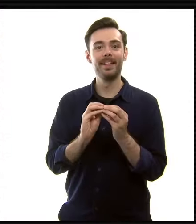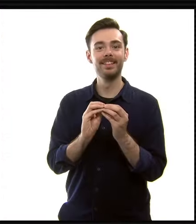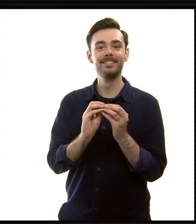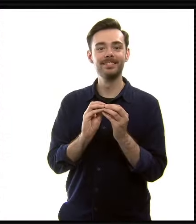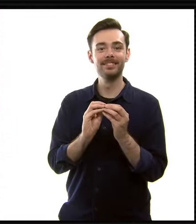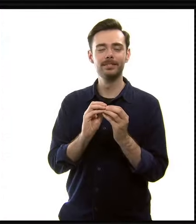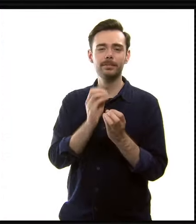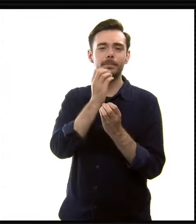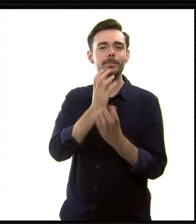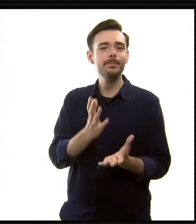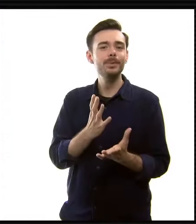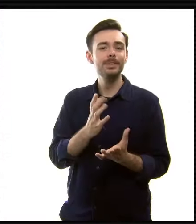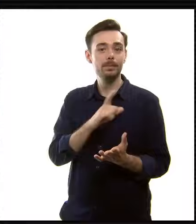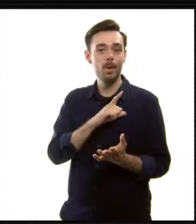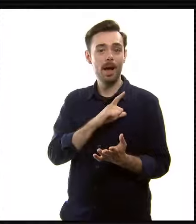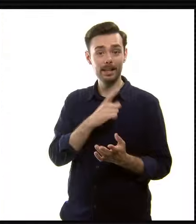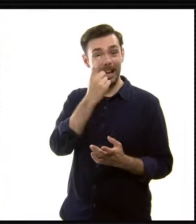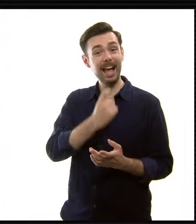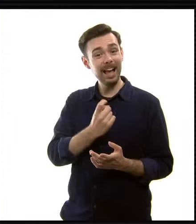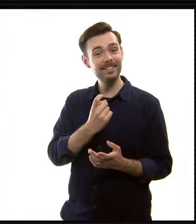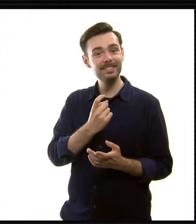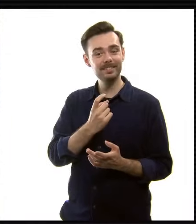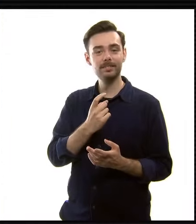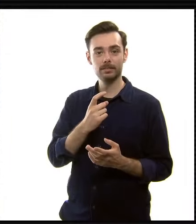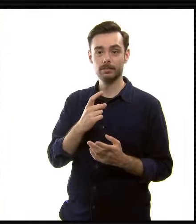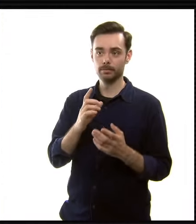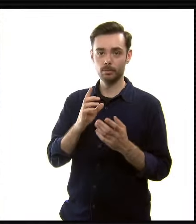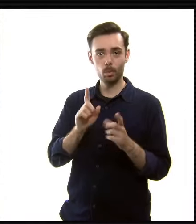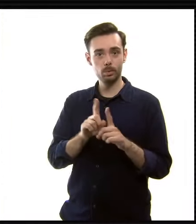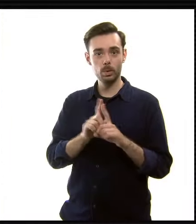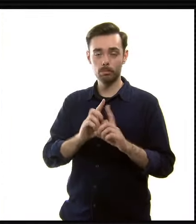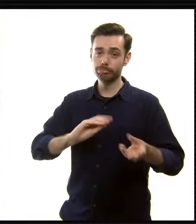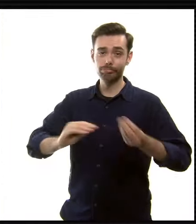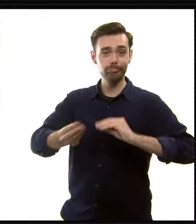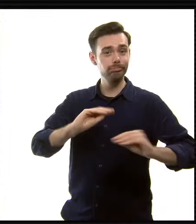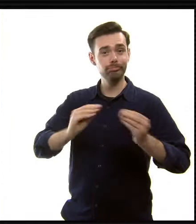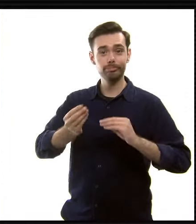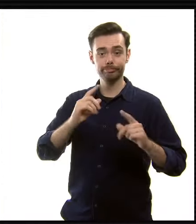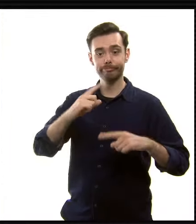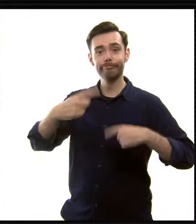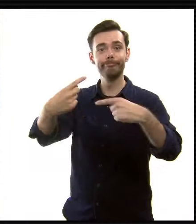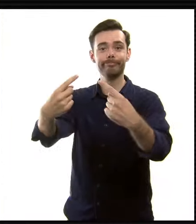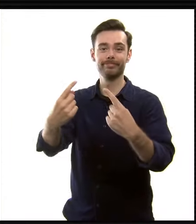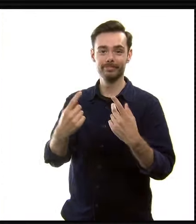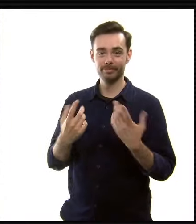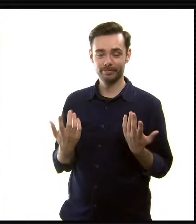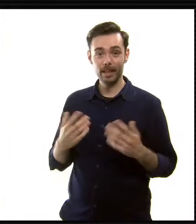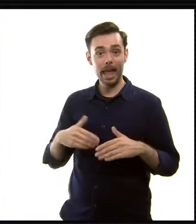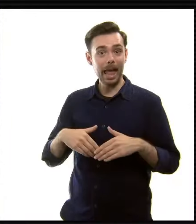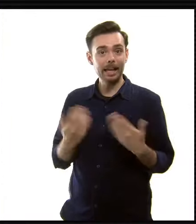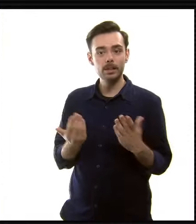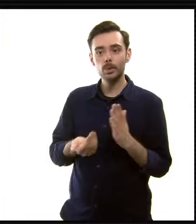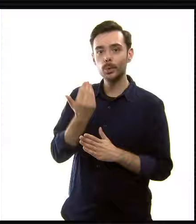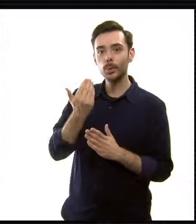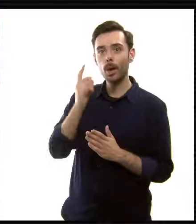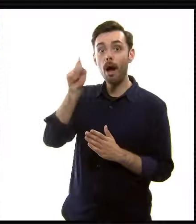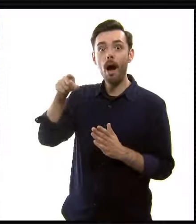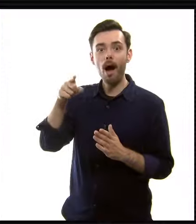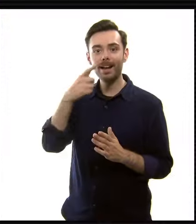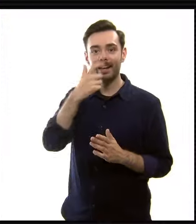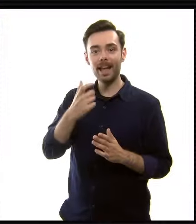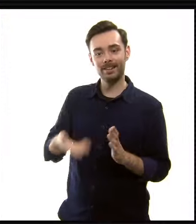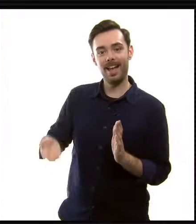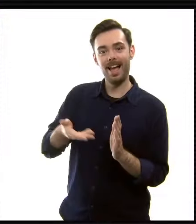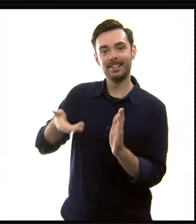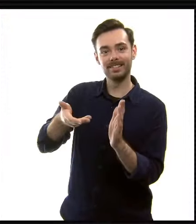of the brick also means versatility, and that's especially true for any new elements we might create. That's when we